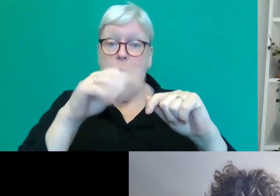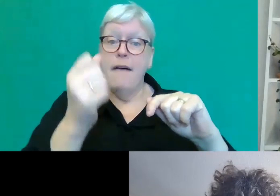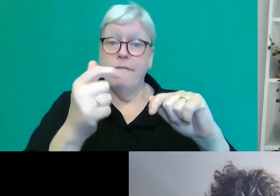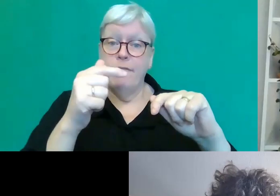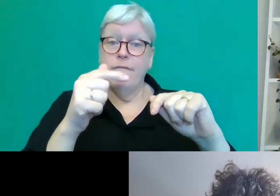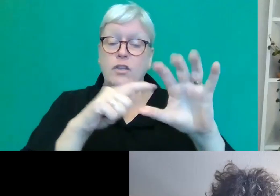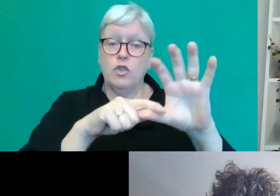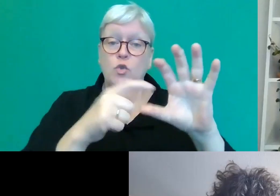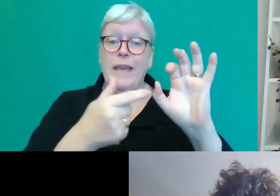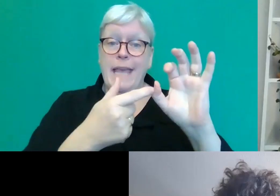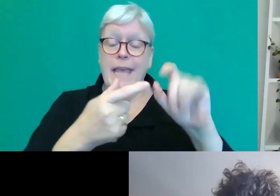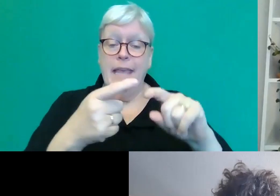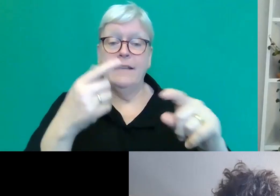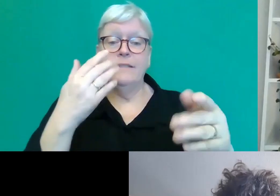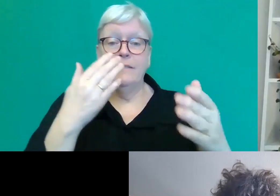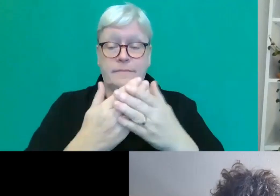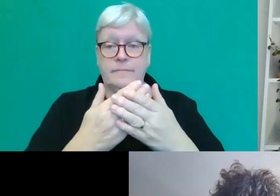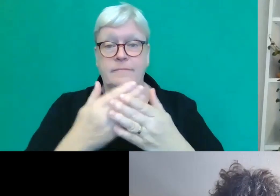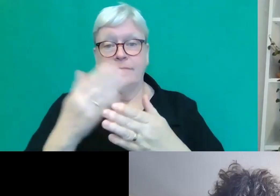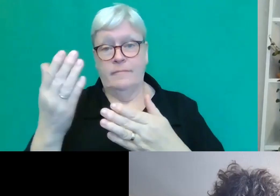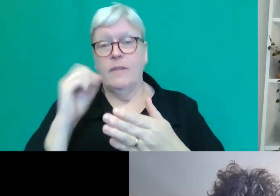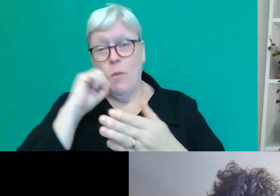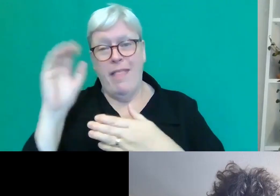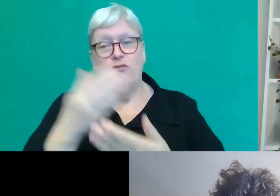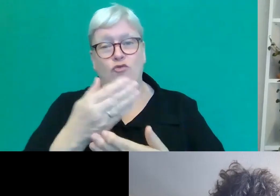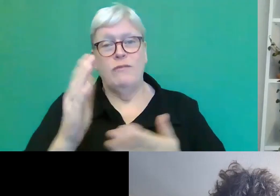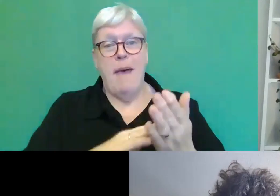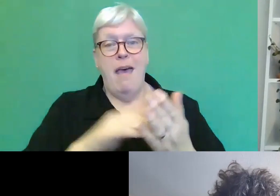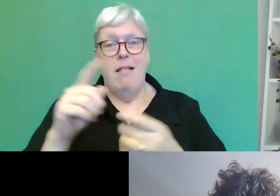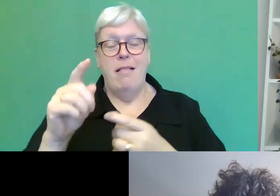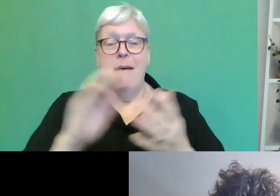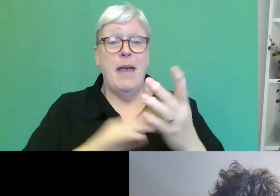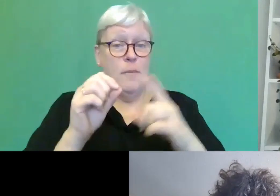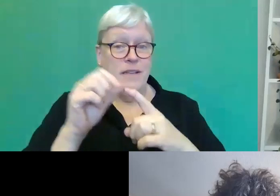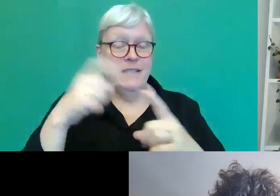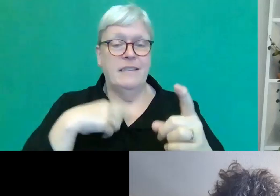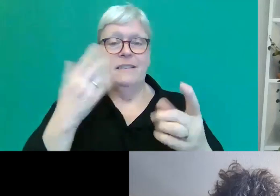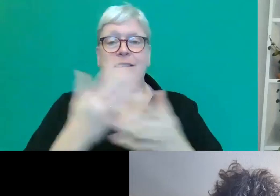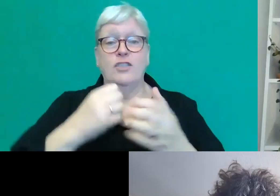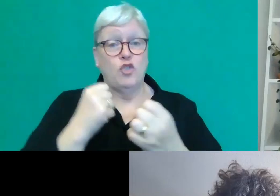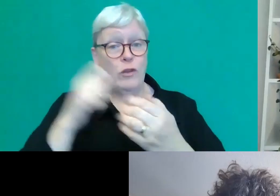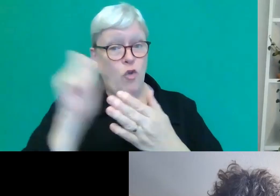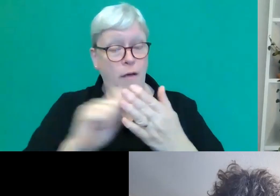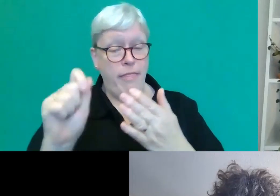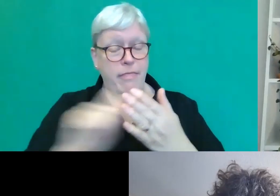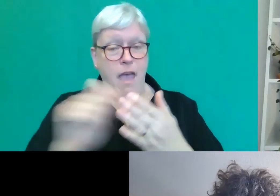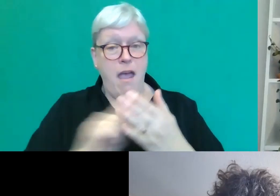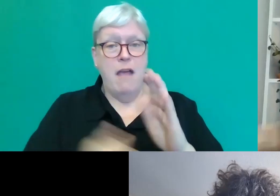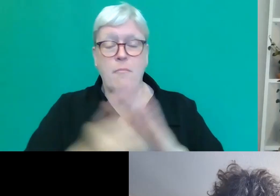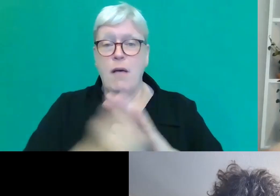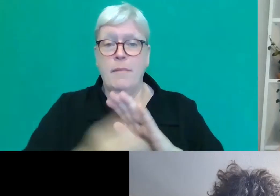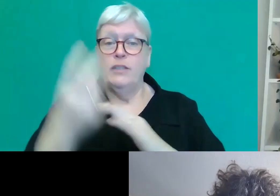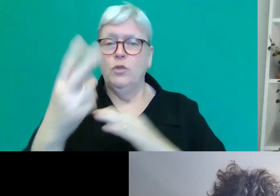little introduction for you all, but I'll go ahead and do it anyway. Michael Pedersen is a Scottish author. He's published 2